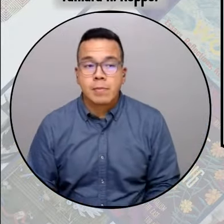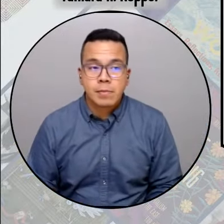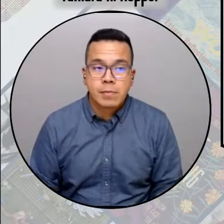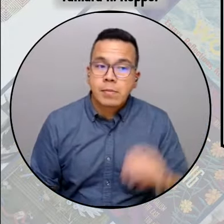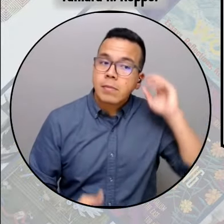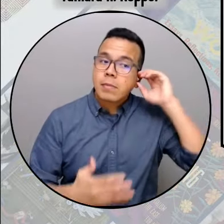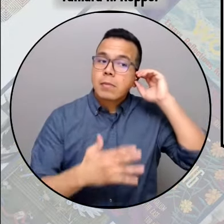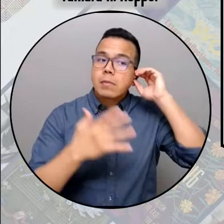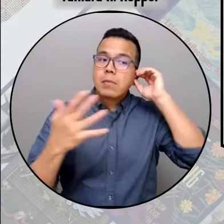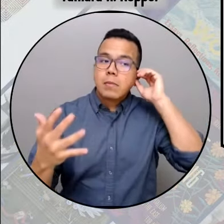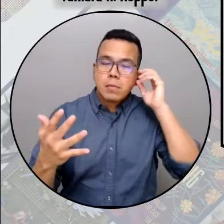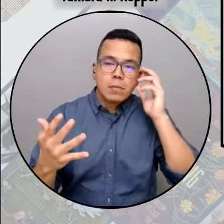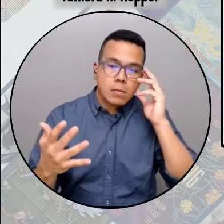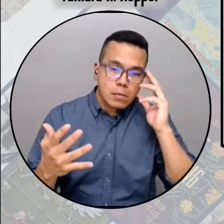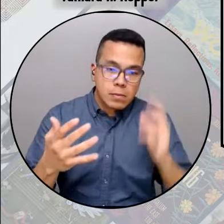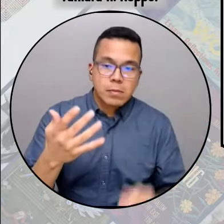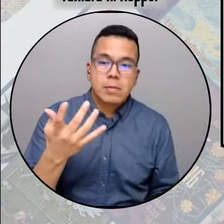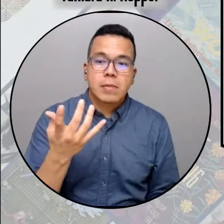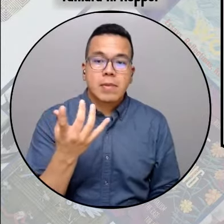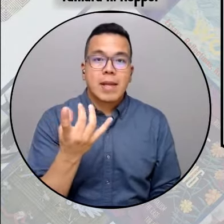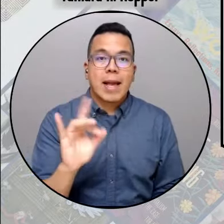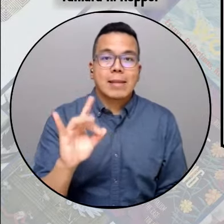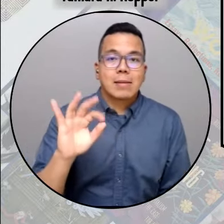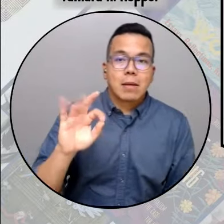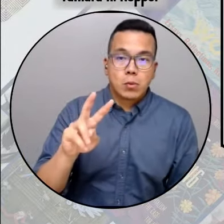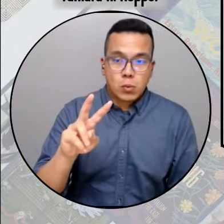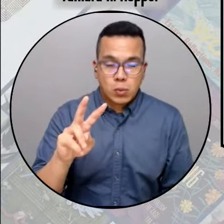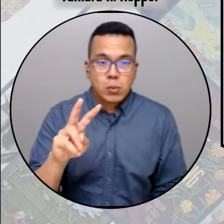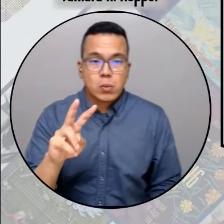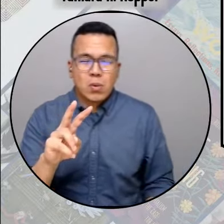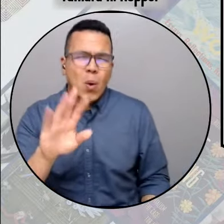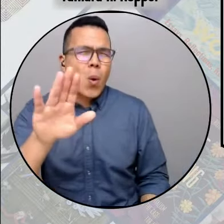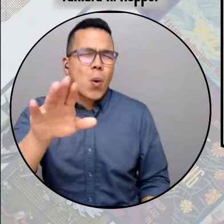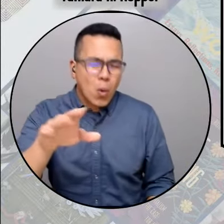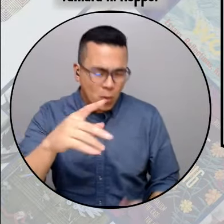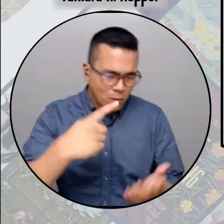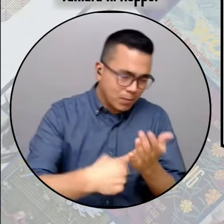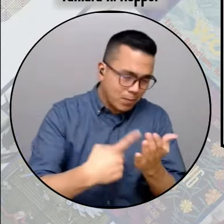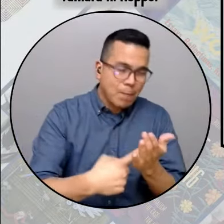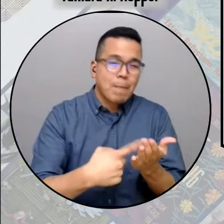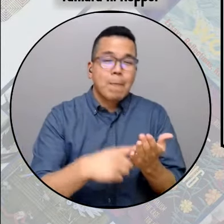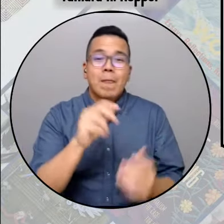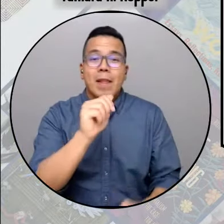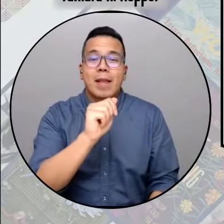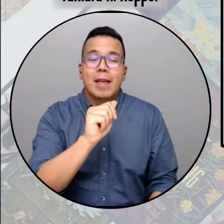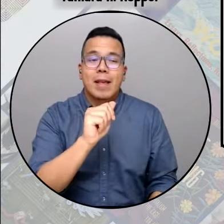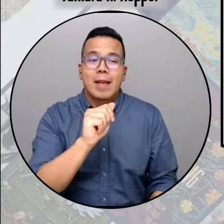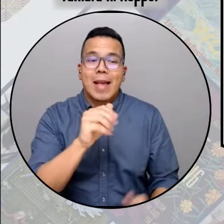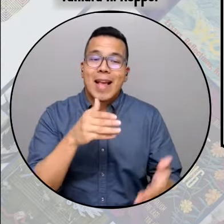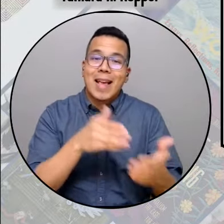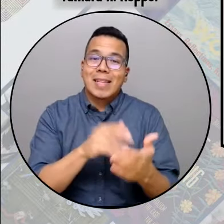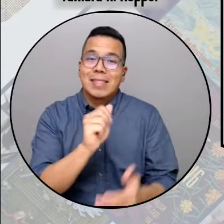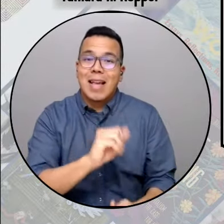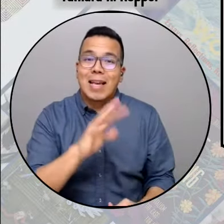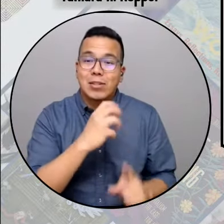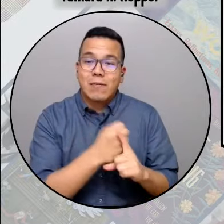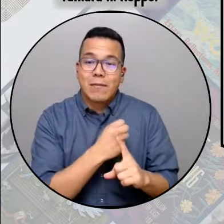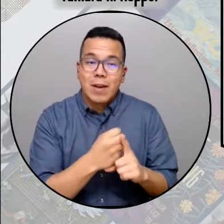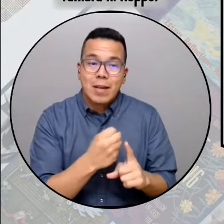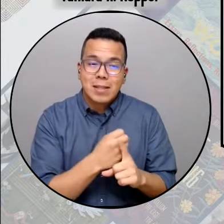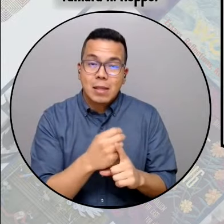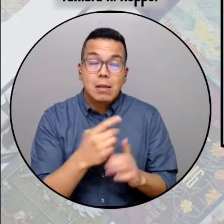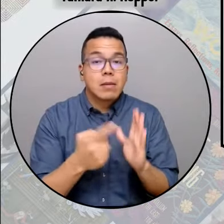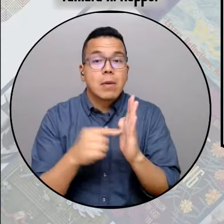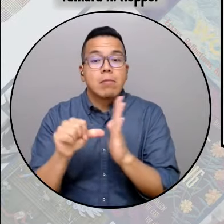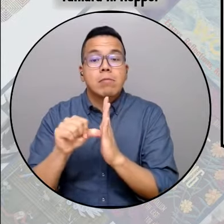1892, so with kind of the conversation about anti-Asian violence, there's been increased emphasis on things like the Chinese Exclusion